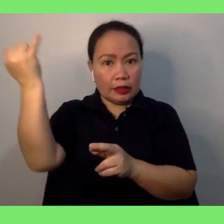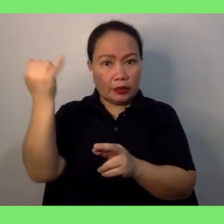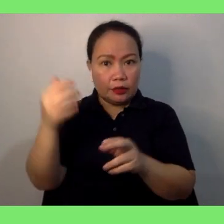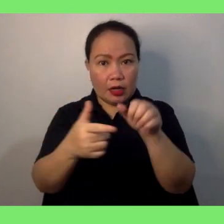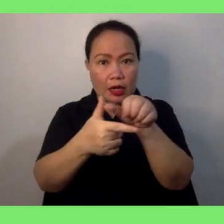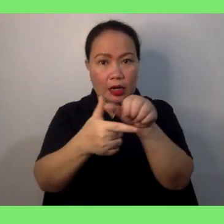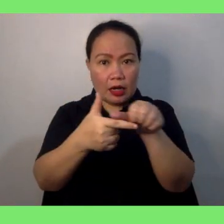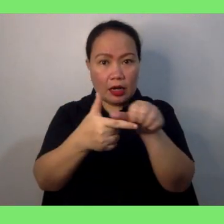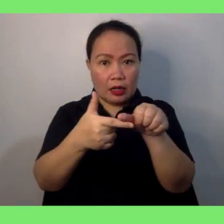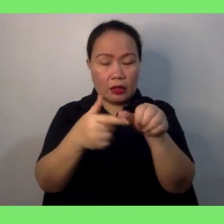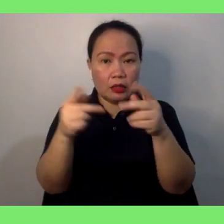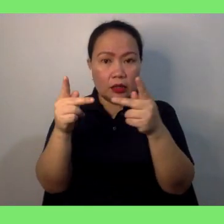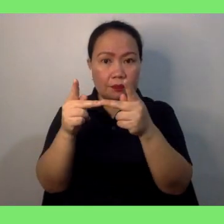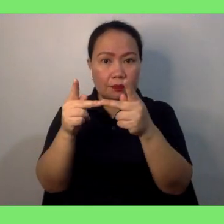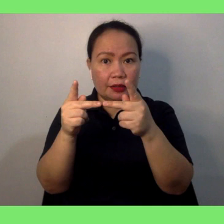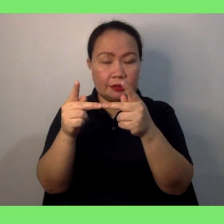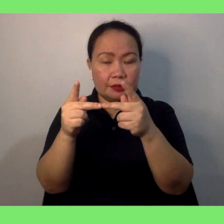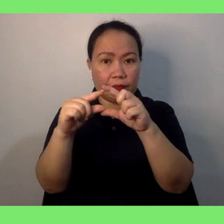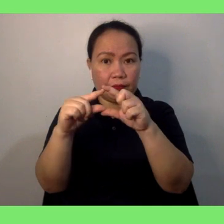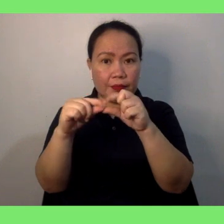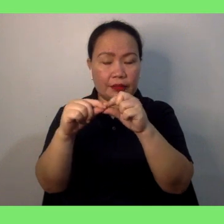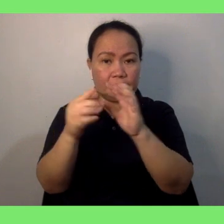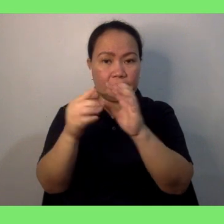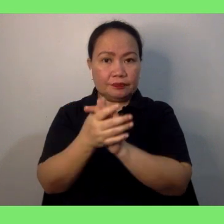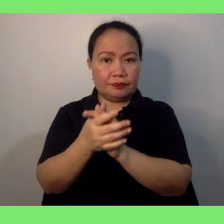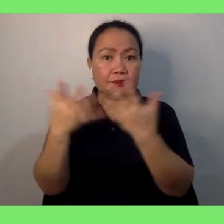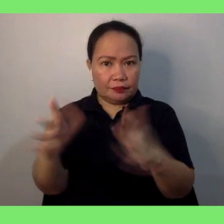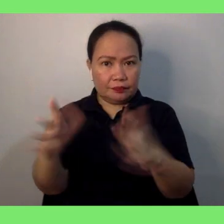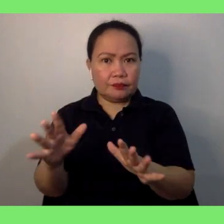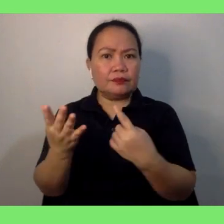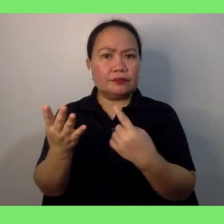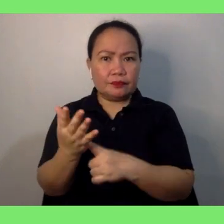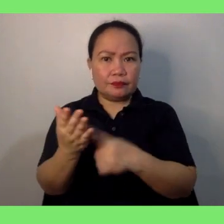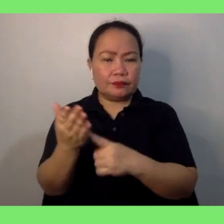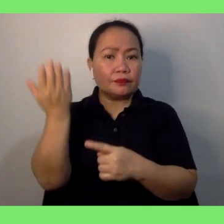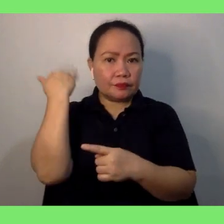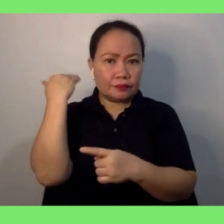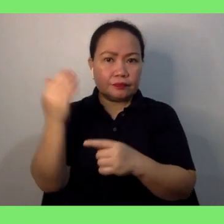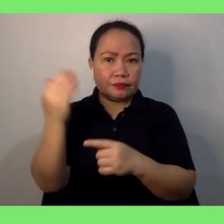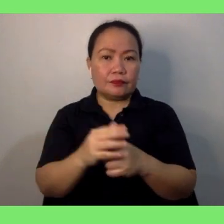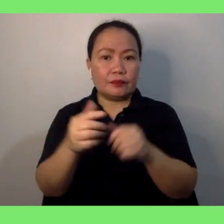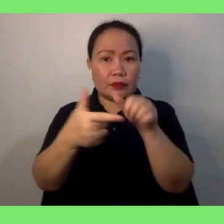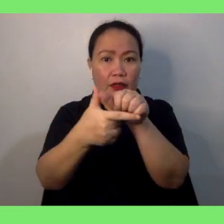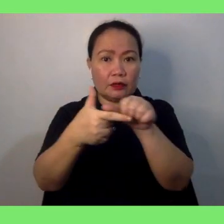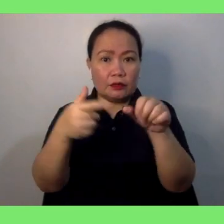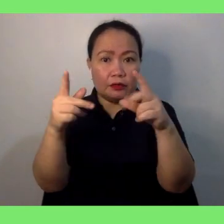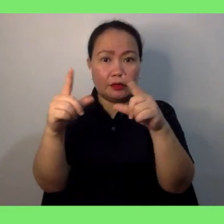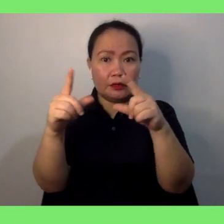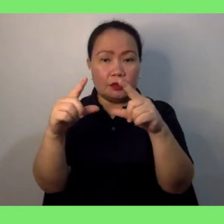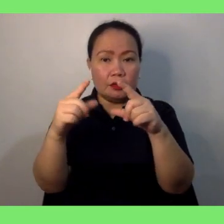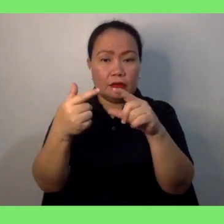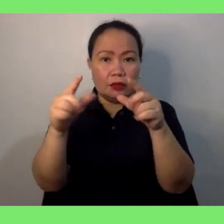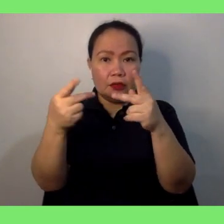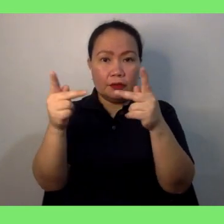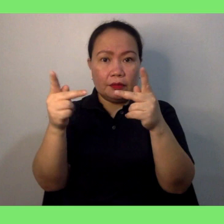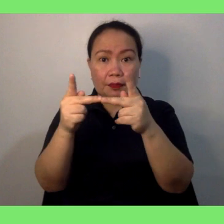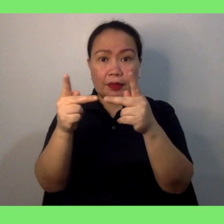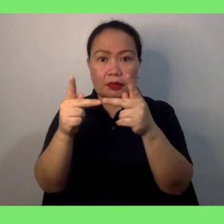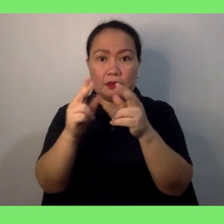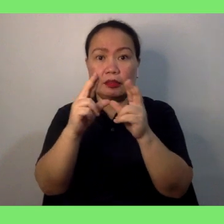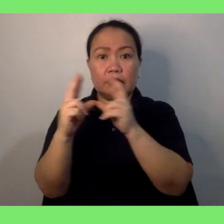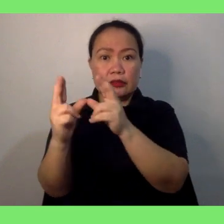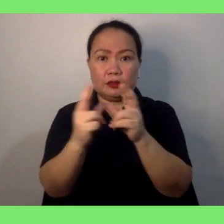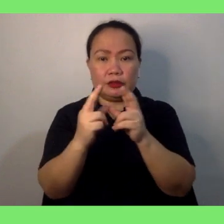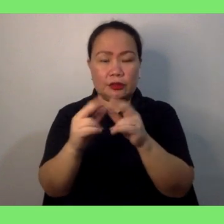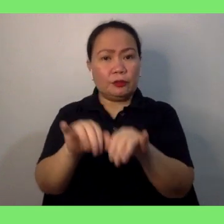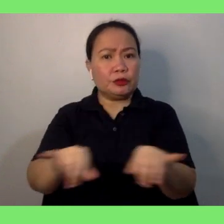pairs. So, ito po ay nabanggit na rin yung angle pair relationship. So, dapat alam po natin ito kasi ito po